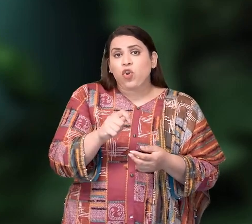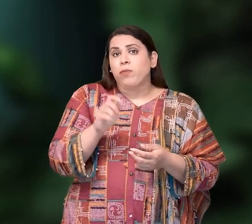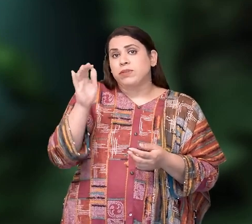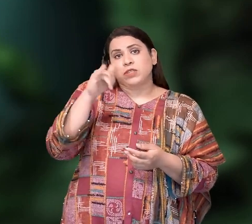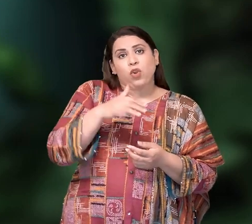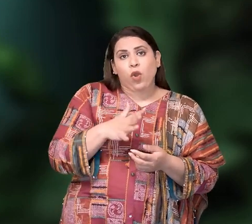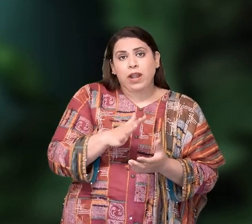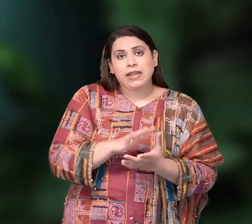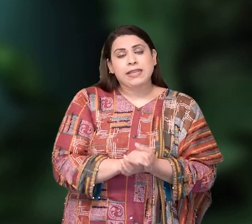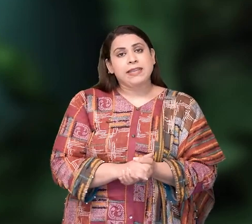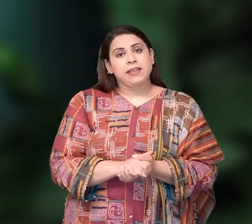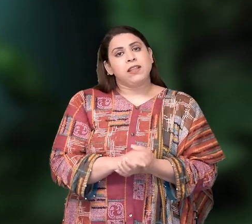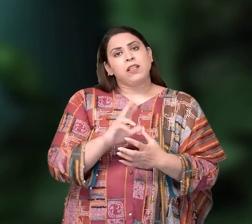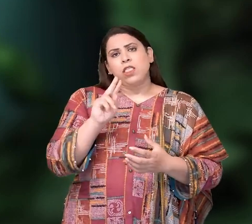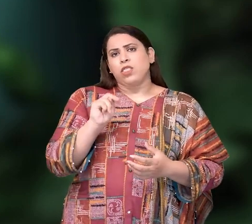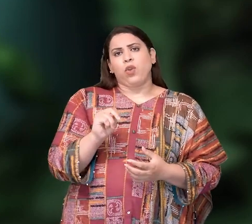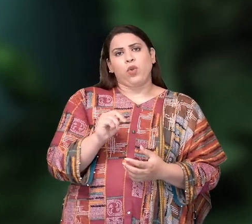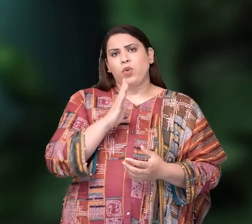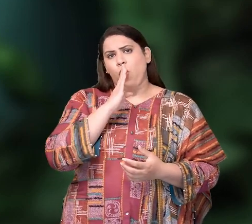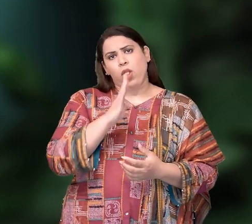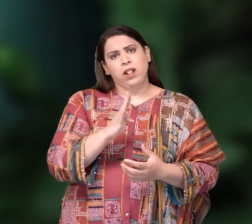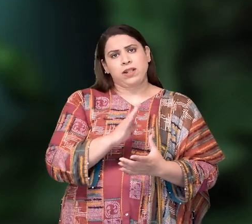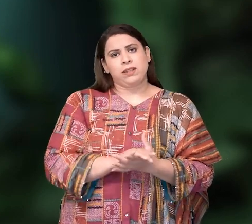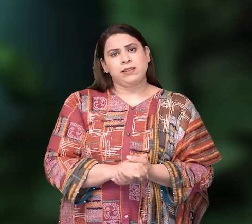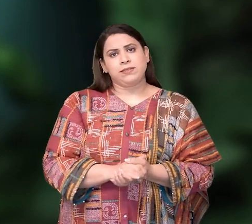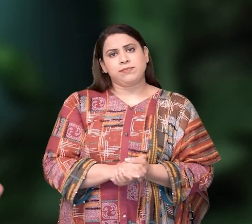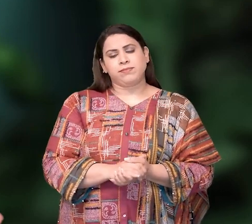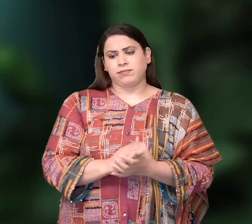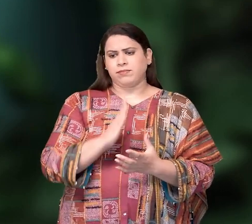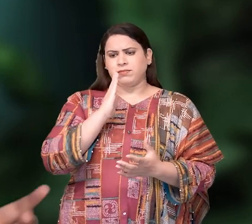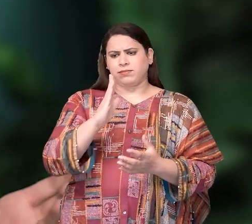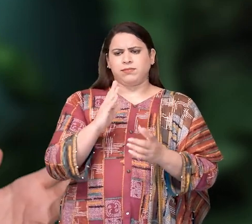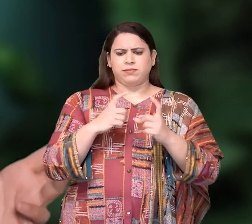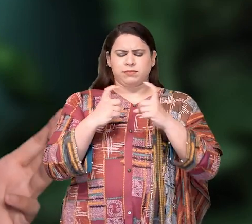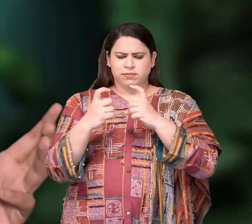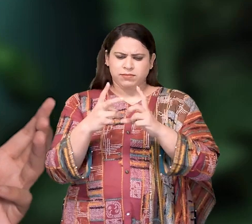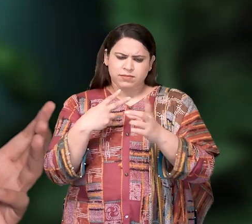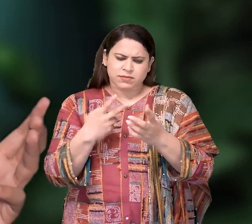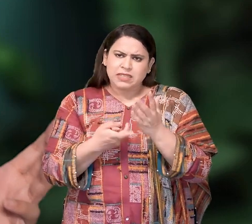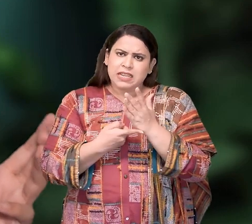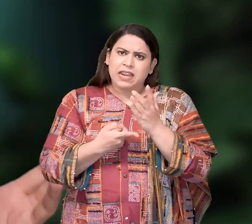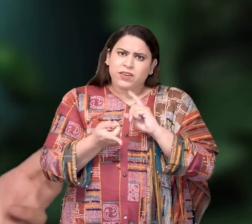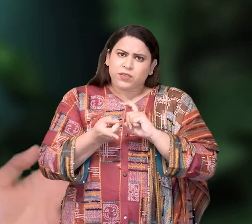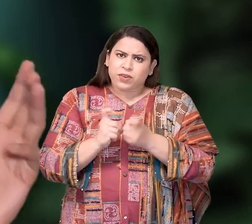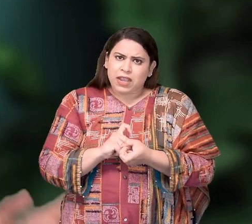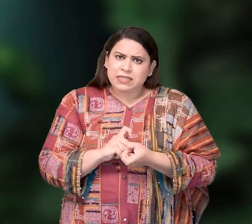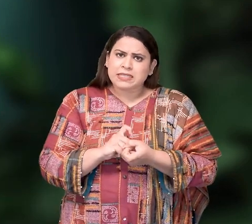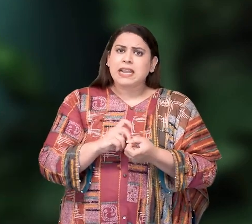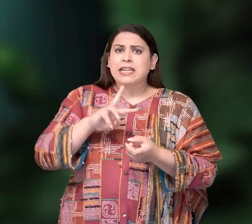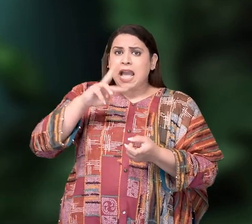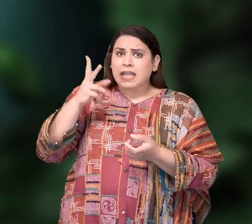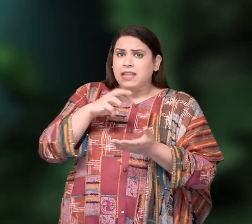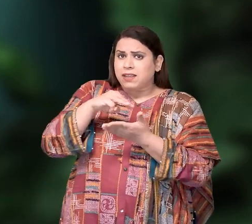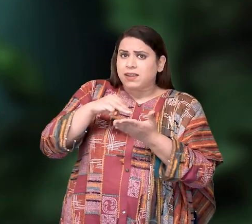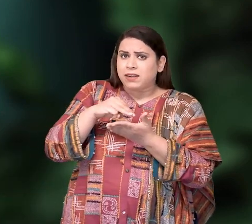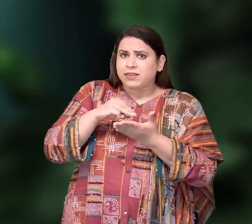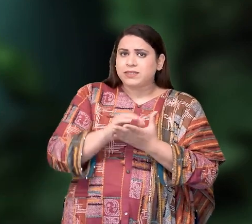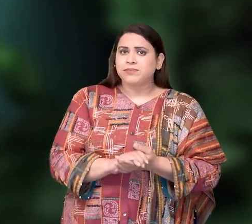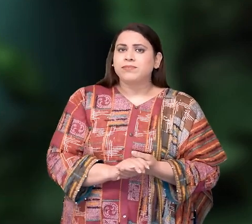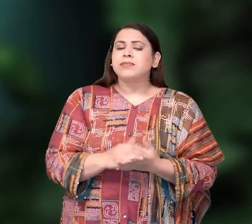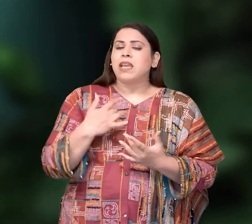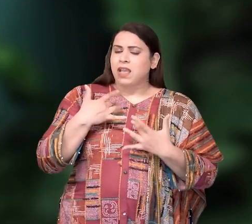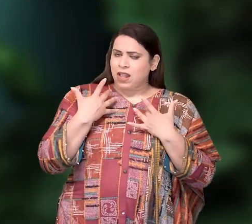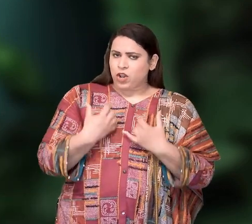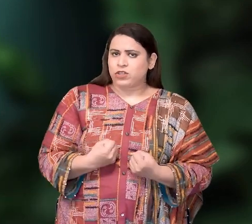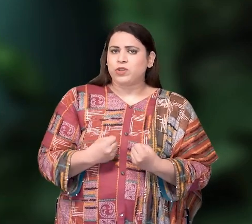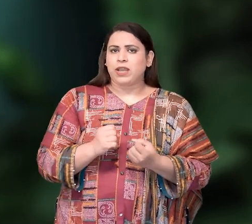not only to directly translate what the head of state of another country is saying. He also